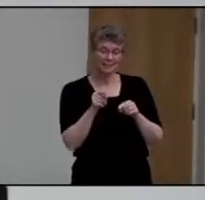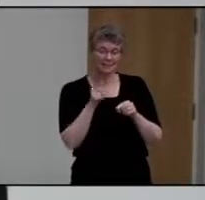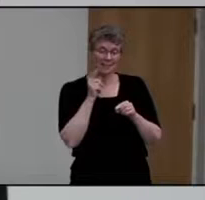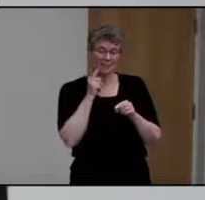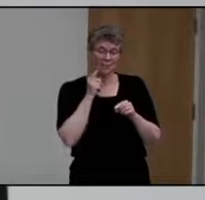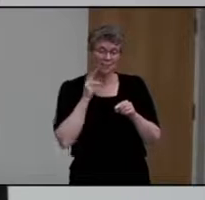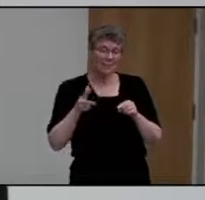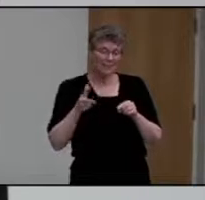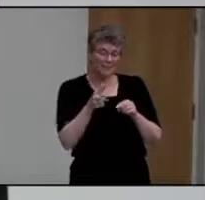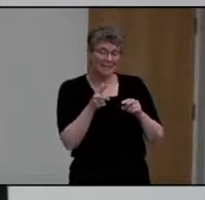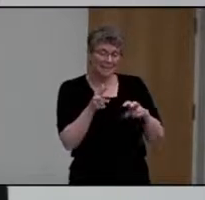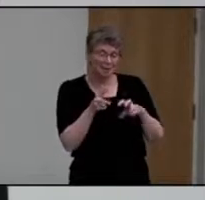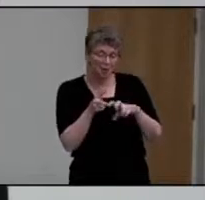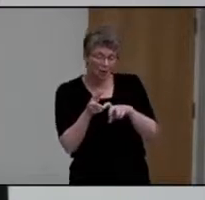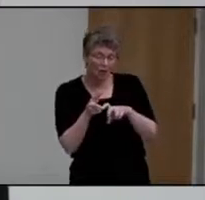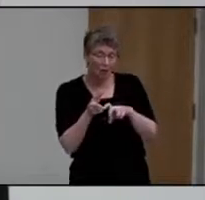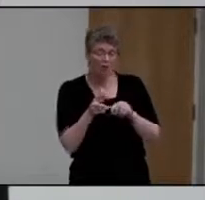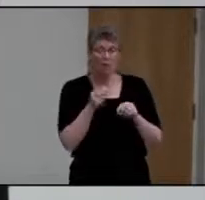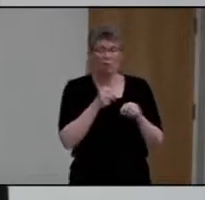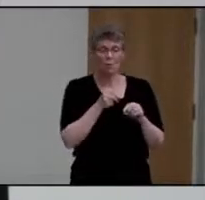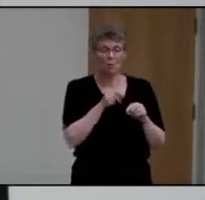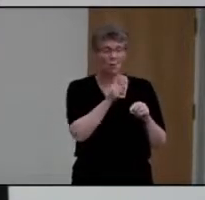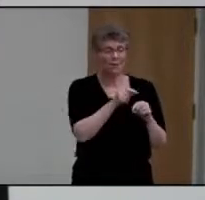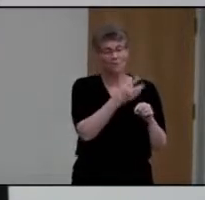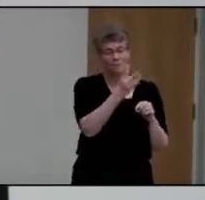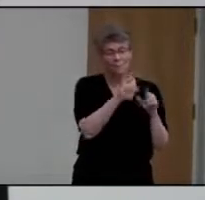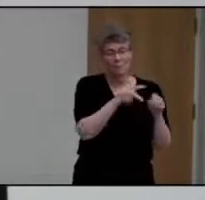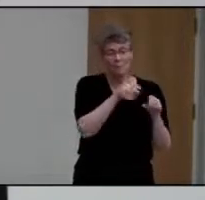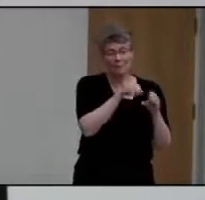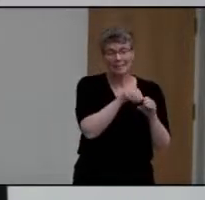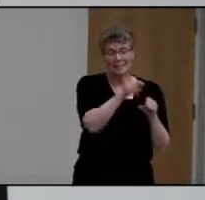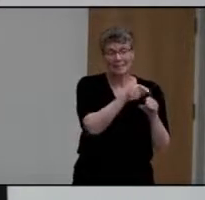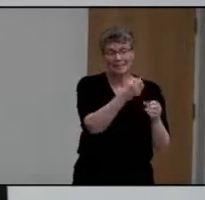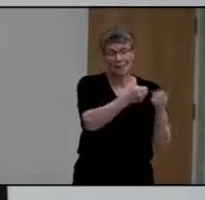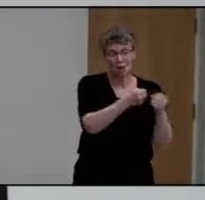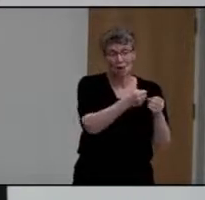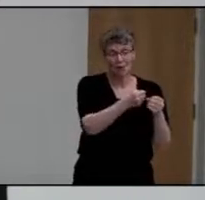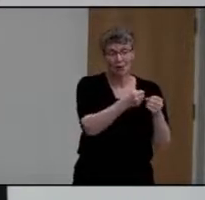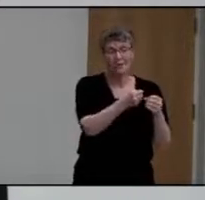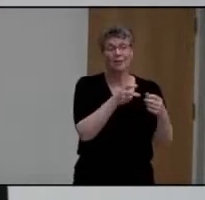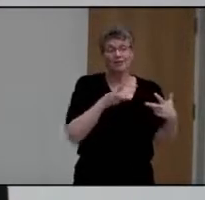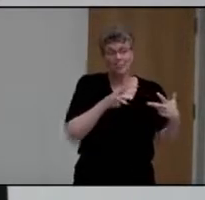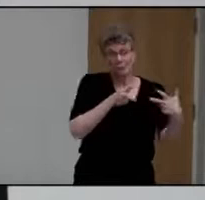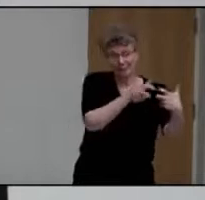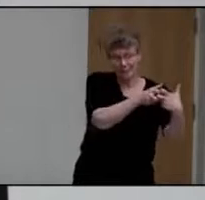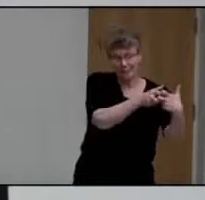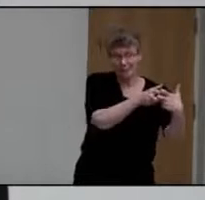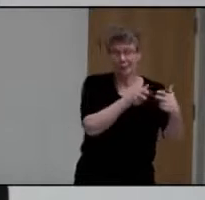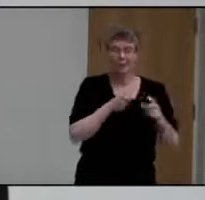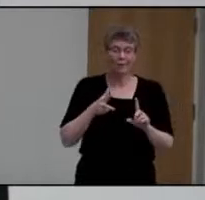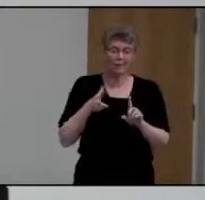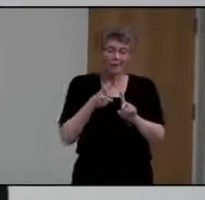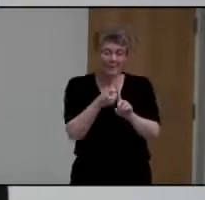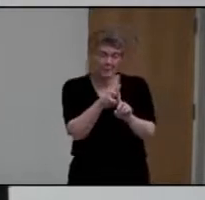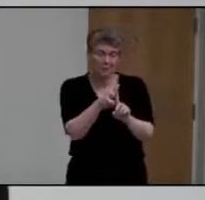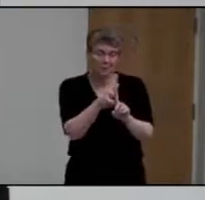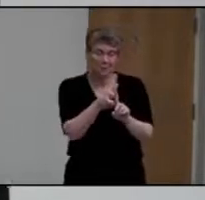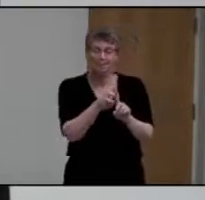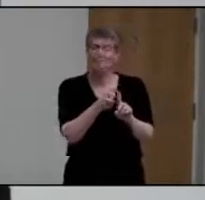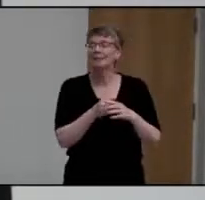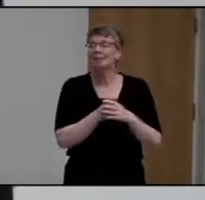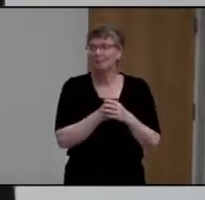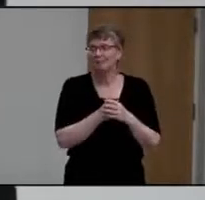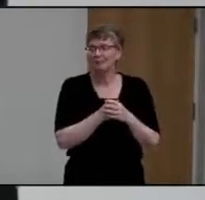about expertise. It's more about us reflecting on what are our moral values. And there's even a cooler study where they